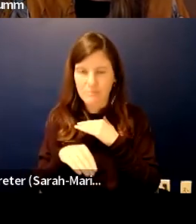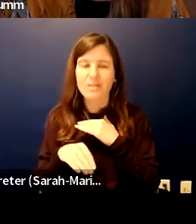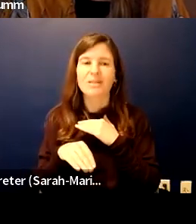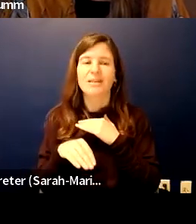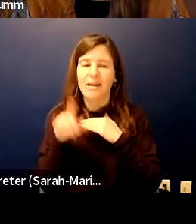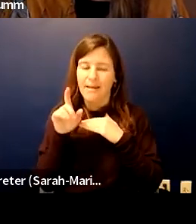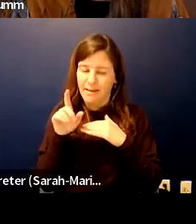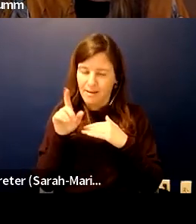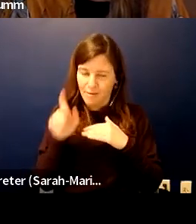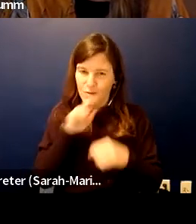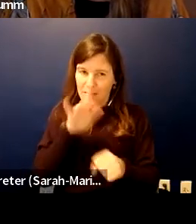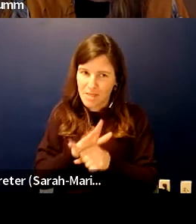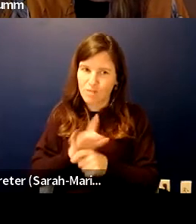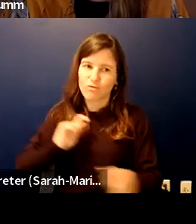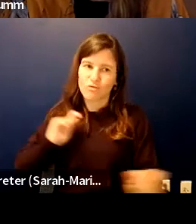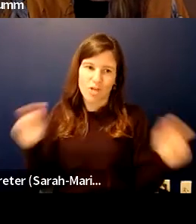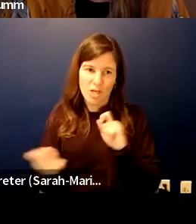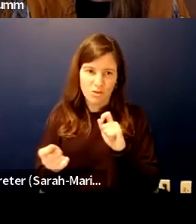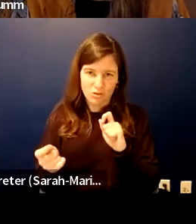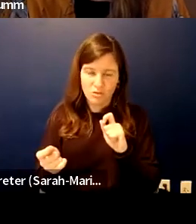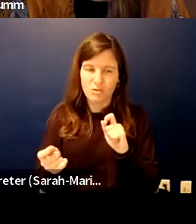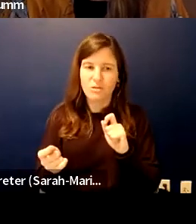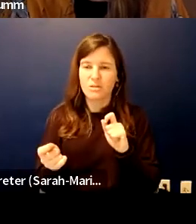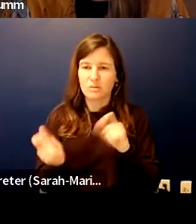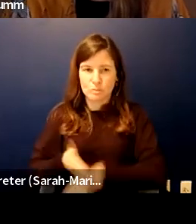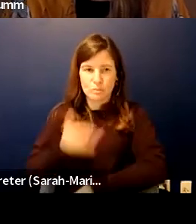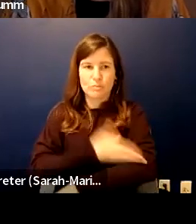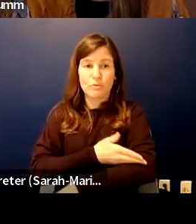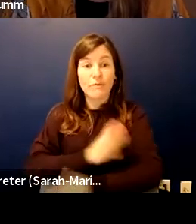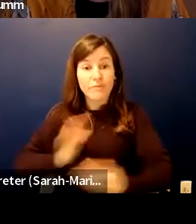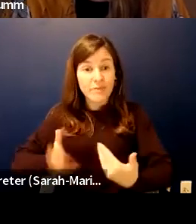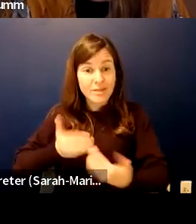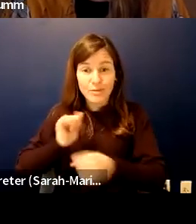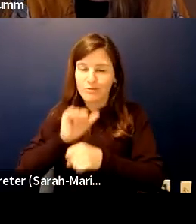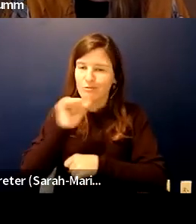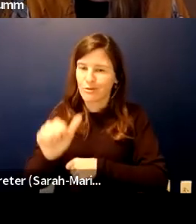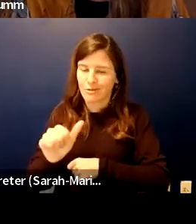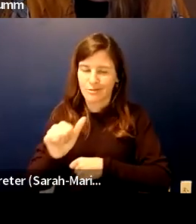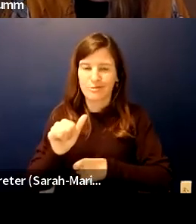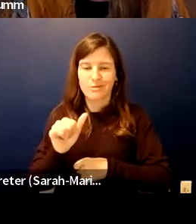that along. And that's, I'm not saying that that's easy work, because I think in the arts,